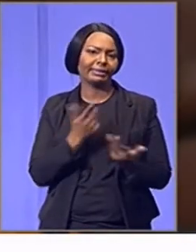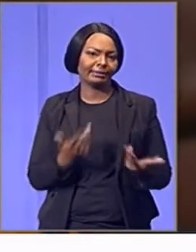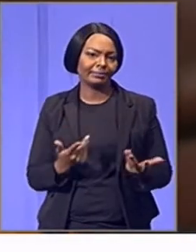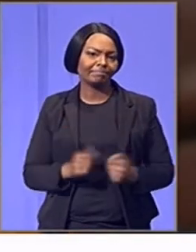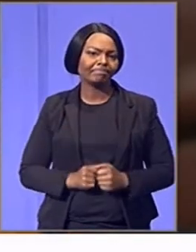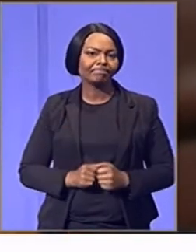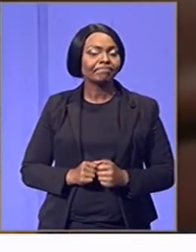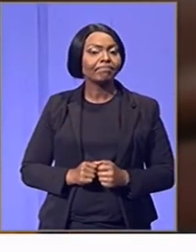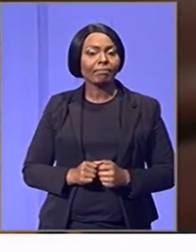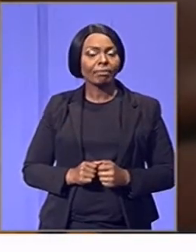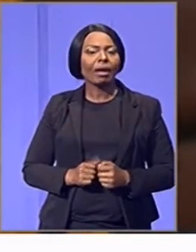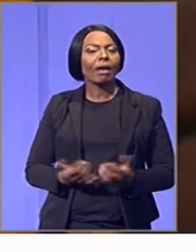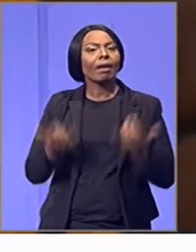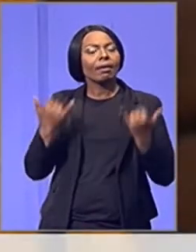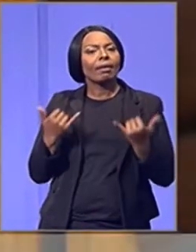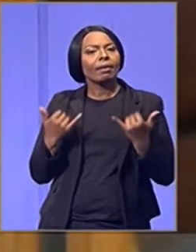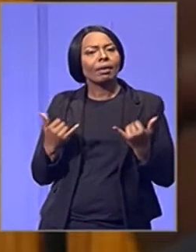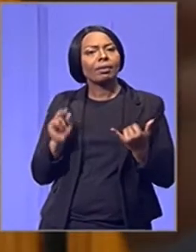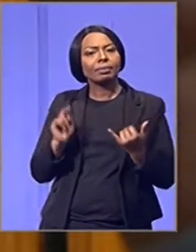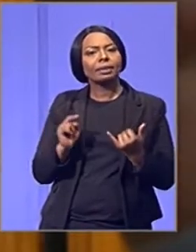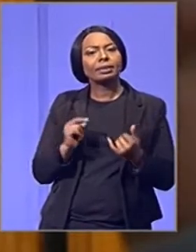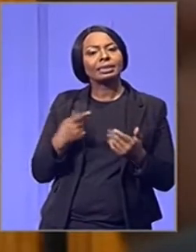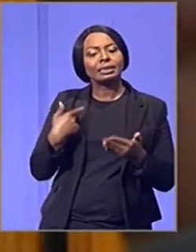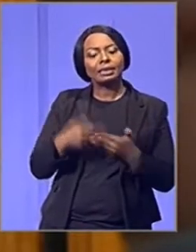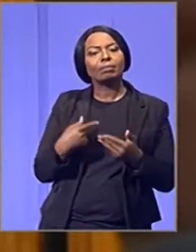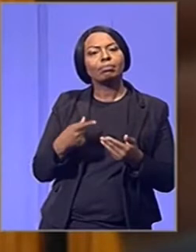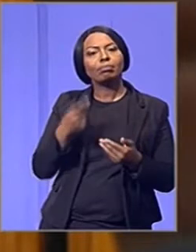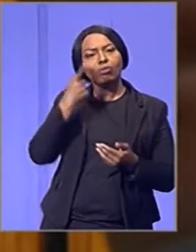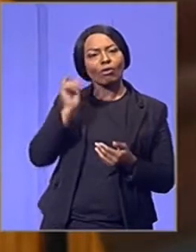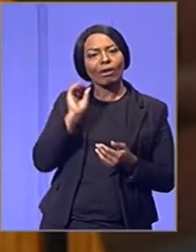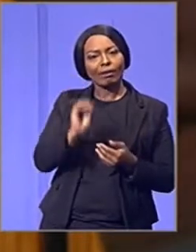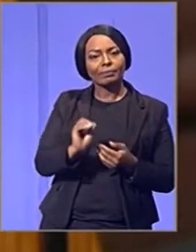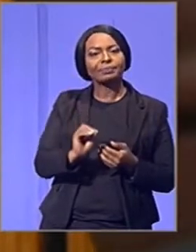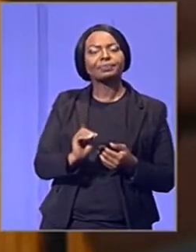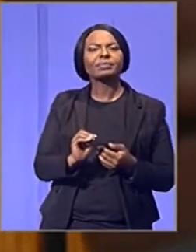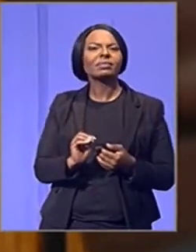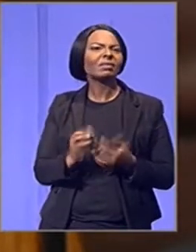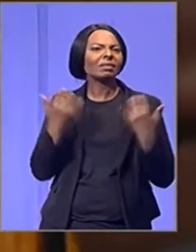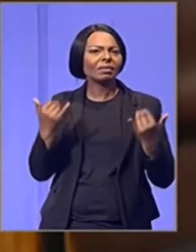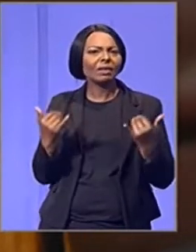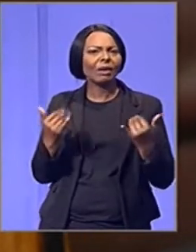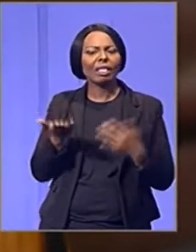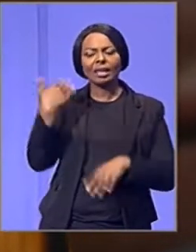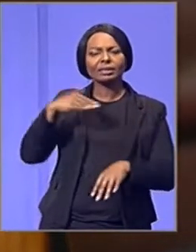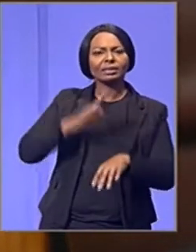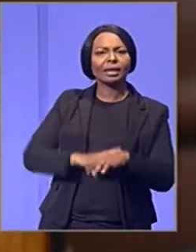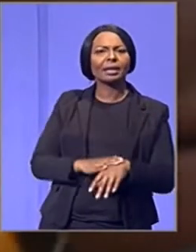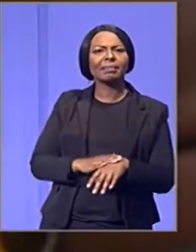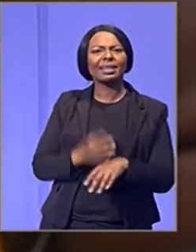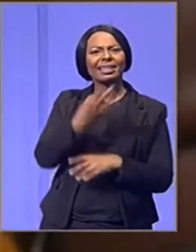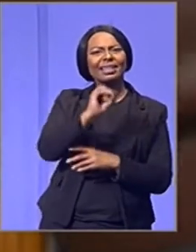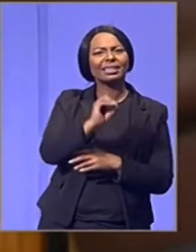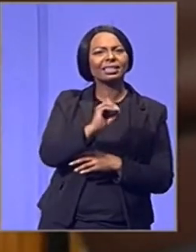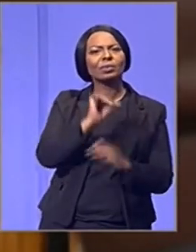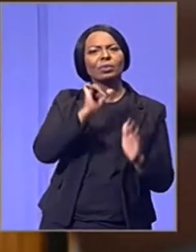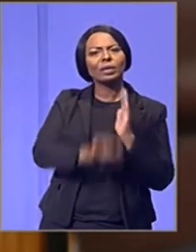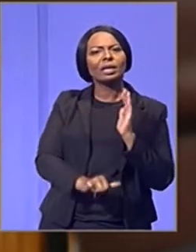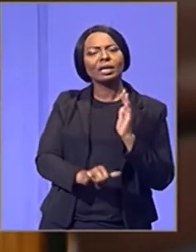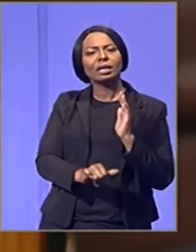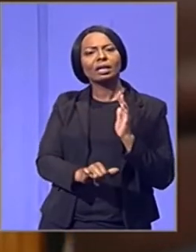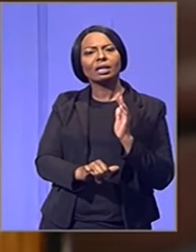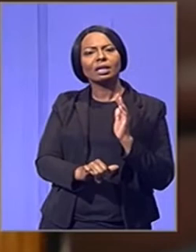And in chambers we asked the date of the one he gave us to, not the other one, of the 30th, the week of the 30th, knowing